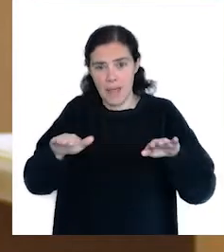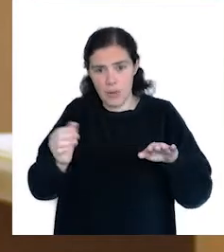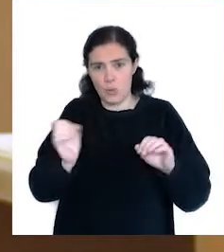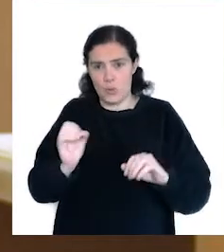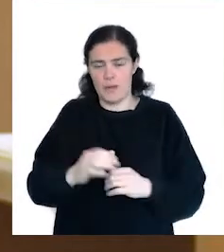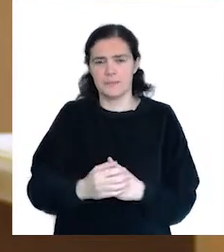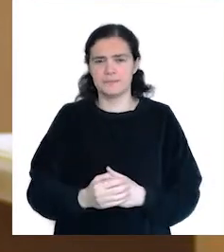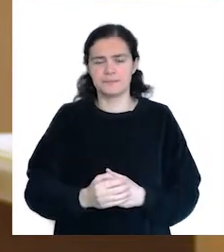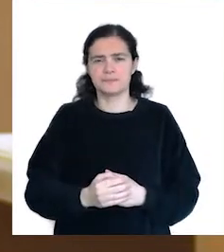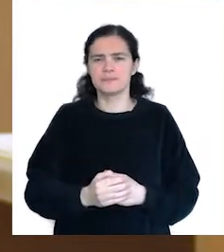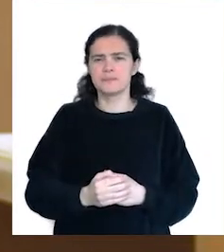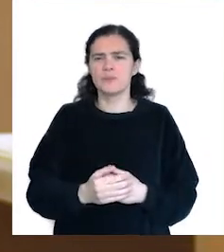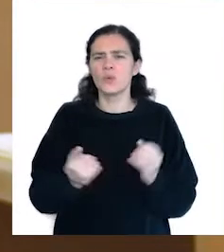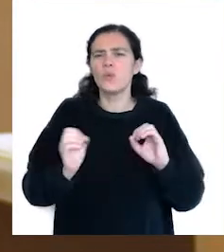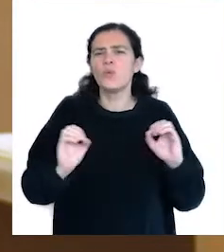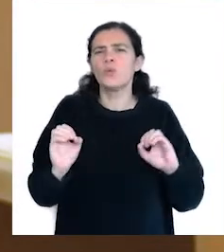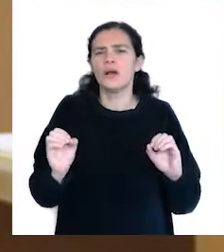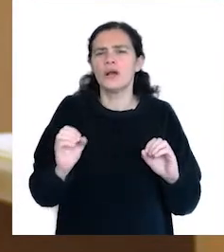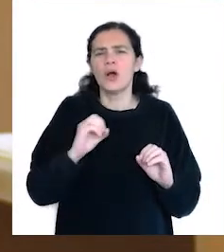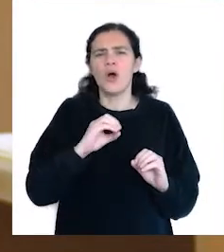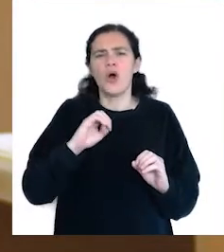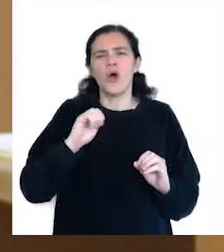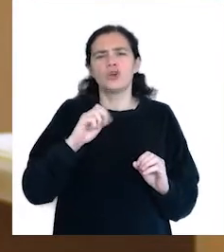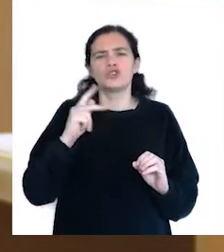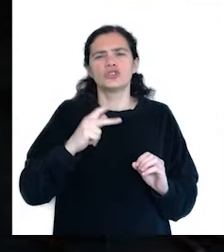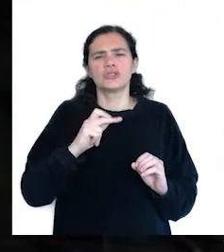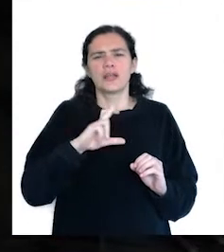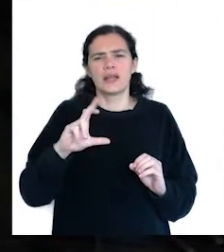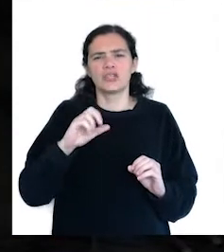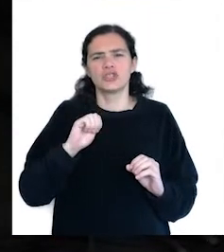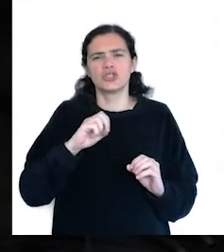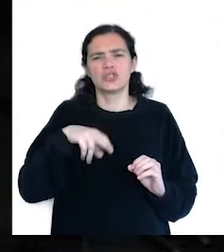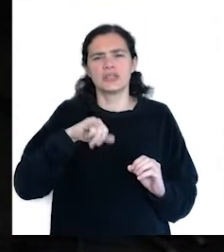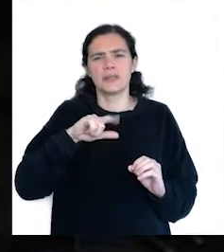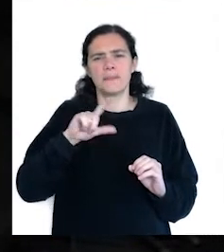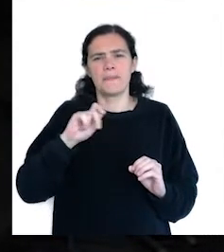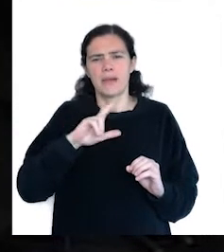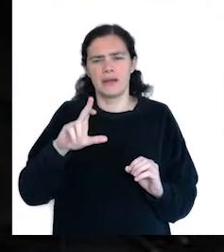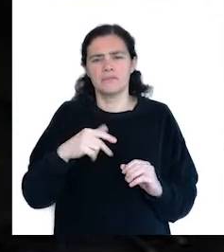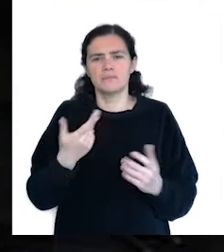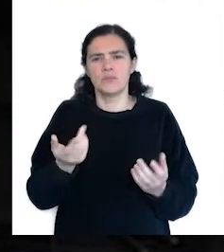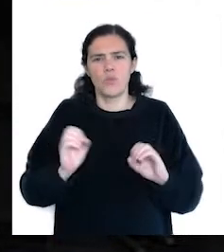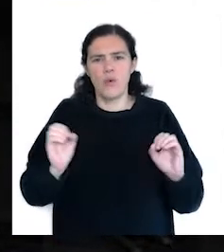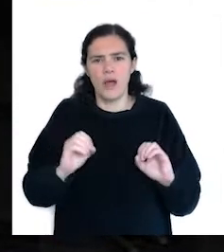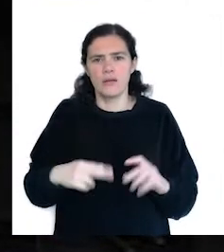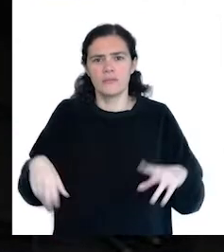art, without the stage. There is no Oskar Schlemmer. There is